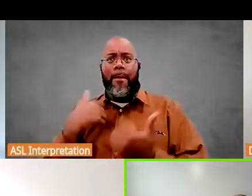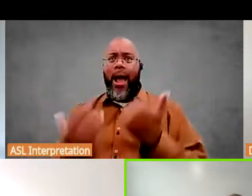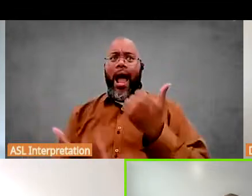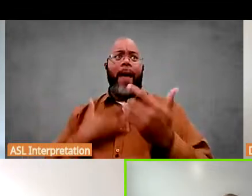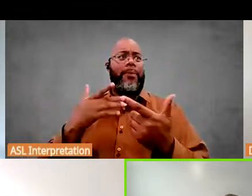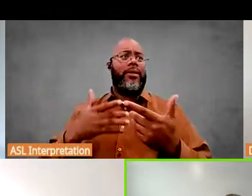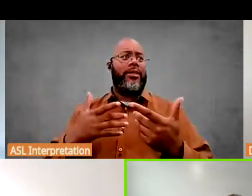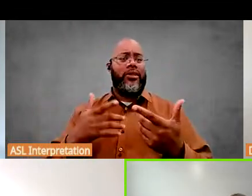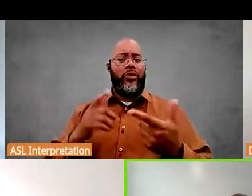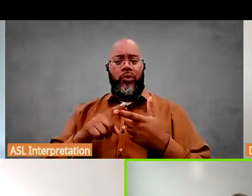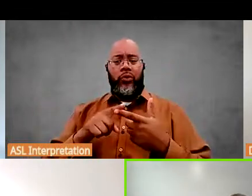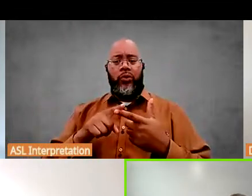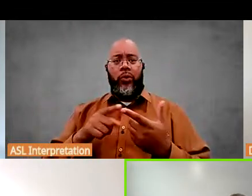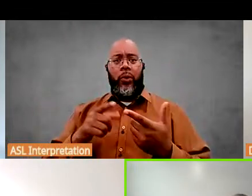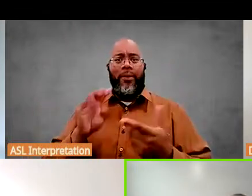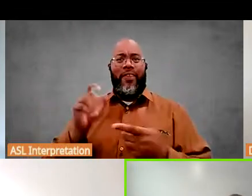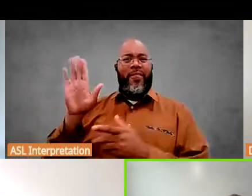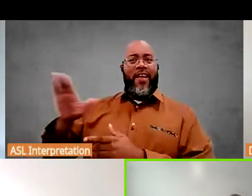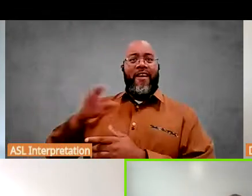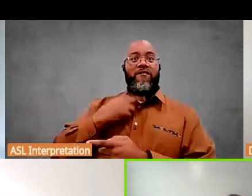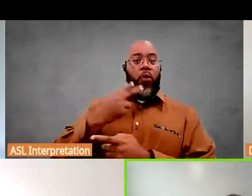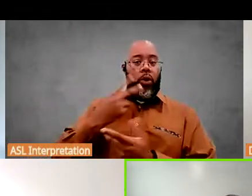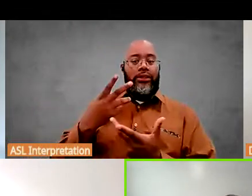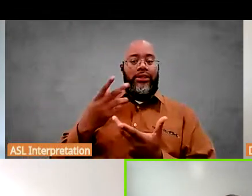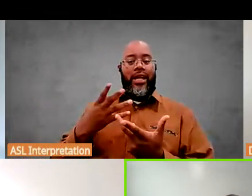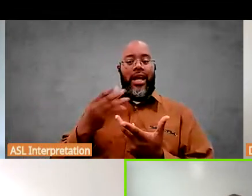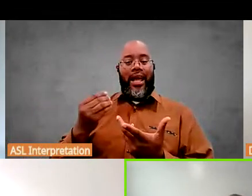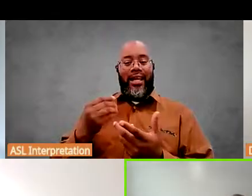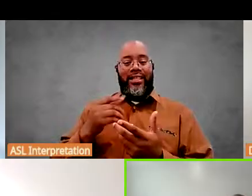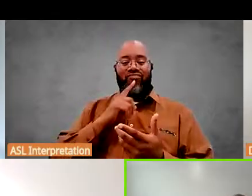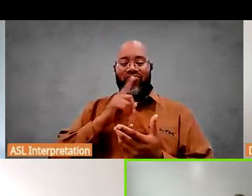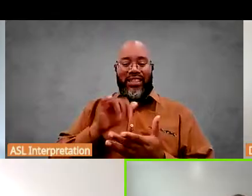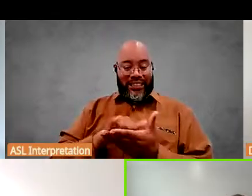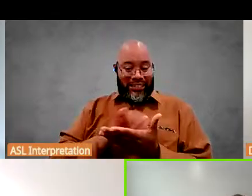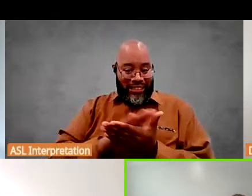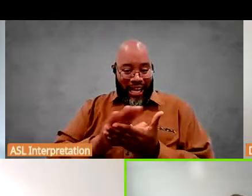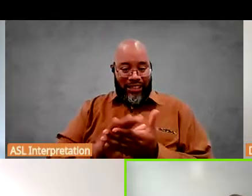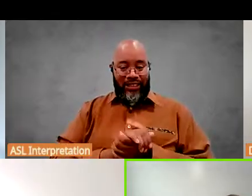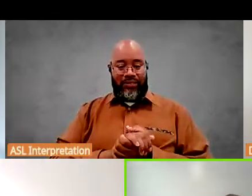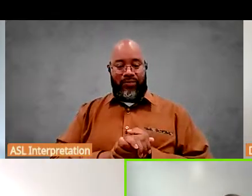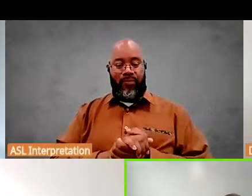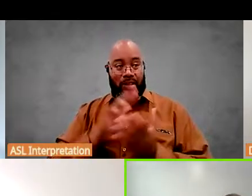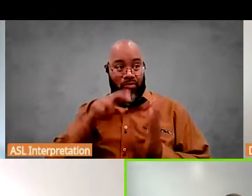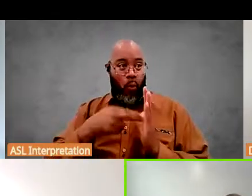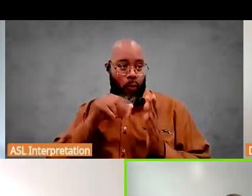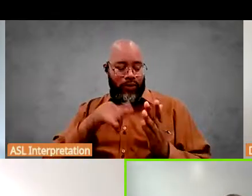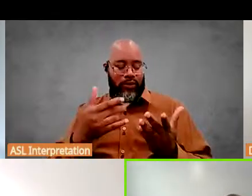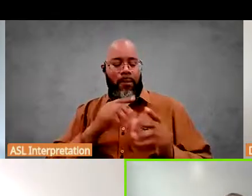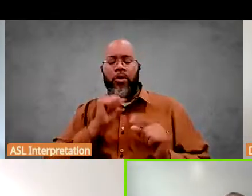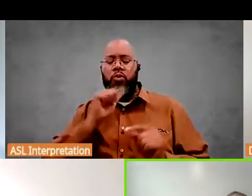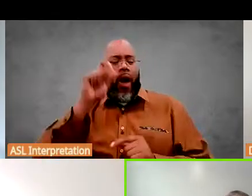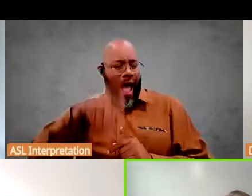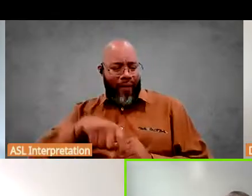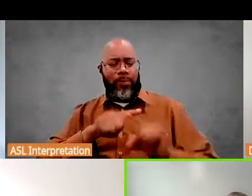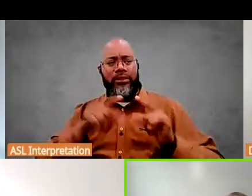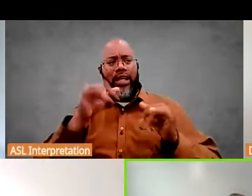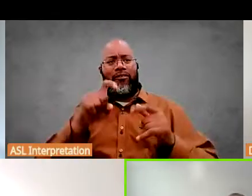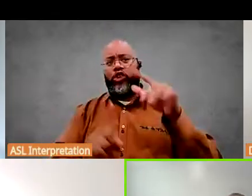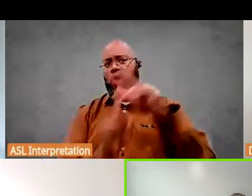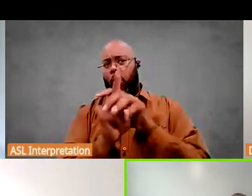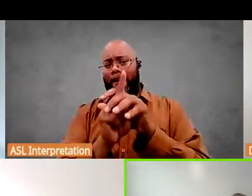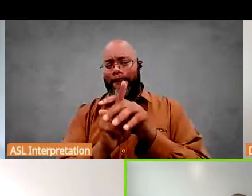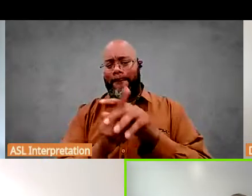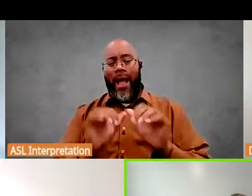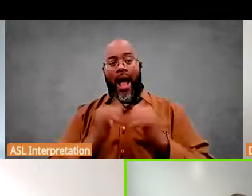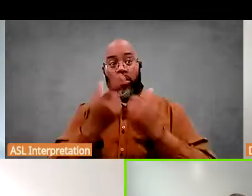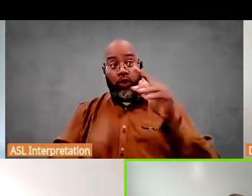like be their voice to some extent in this Mm, role that is really, really nice. But again, you do not have to be, but you still have to show up. How yeah. you